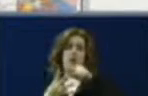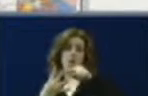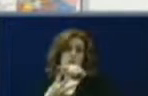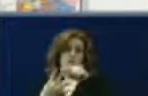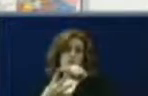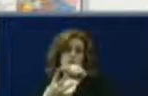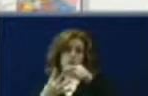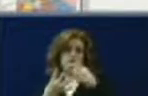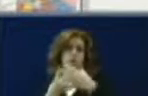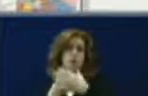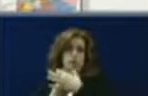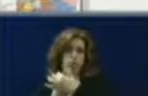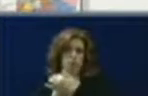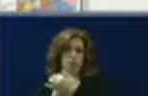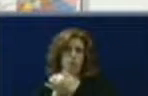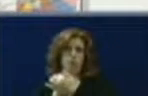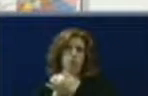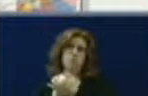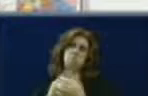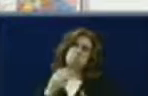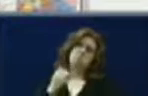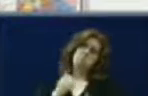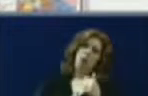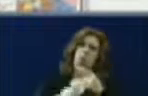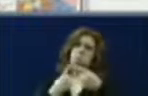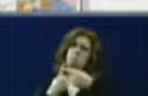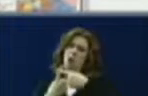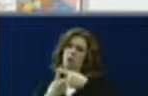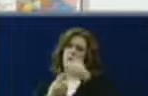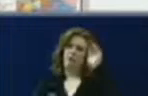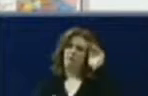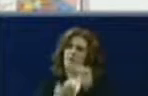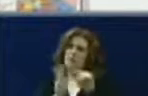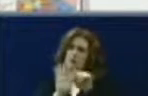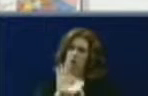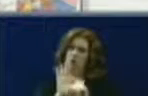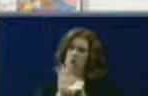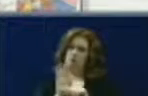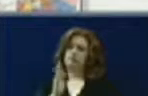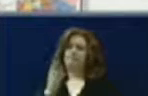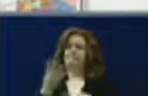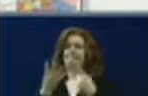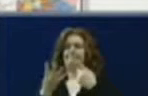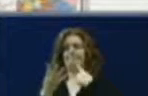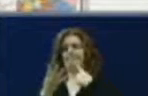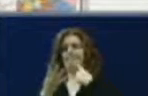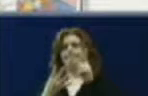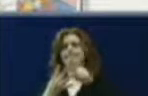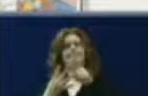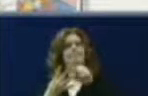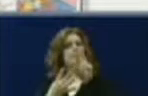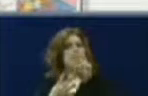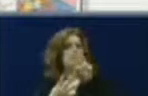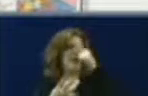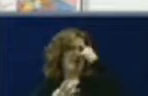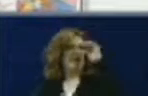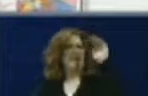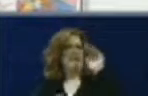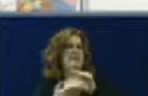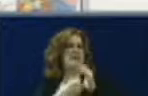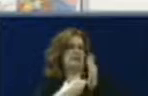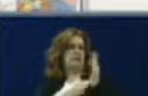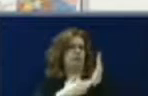2 have probably the most pros and the fewest cons. So option 2 is the least